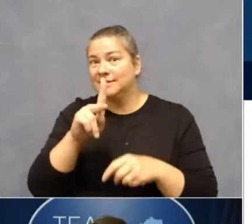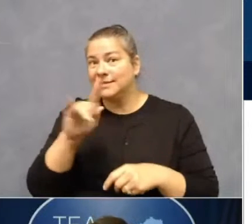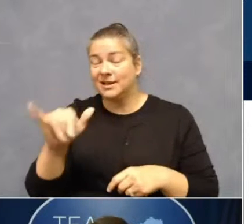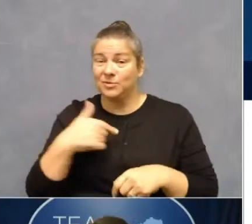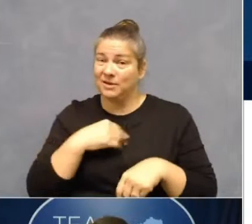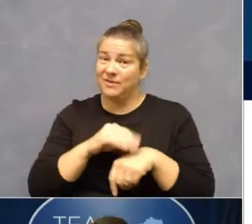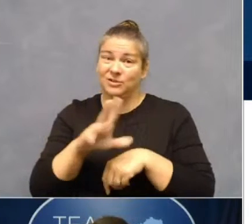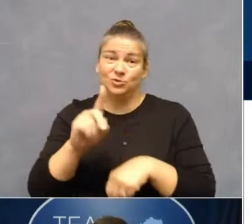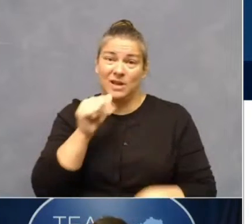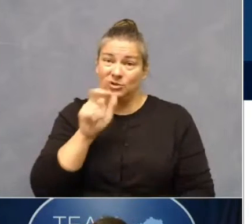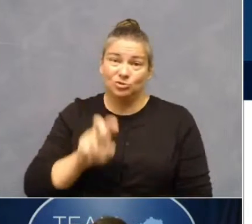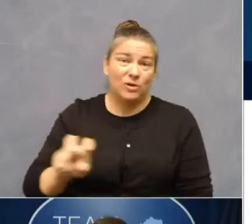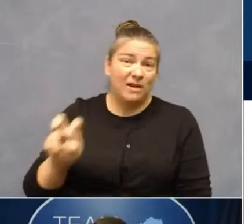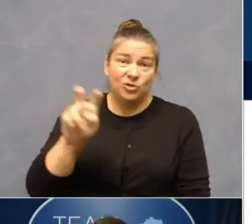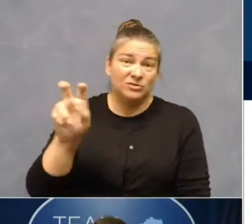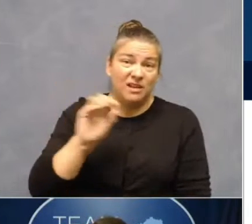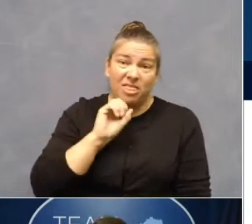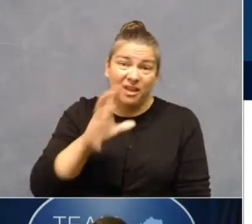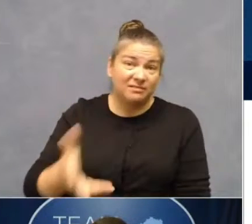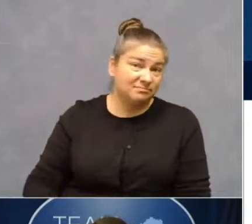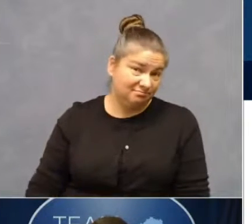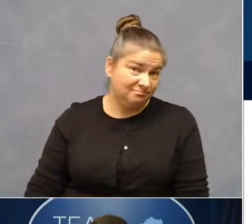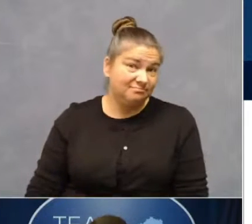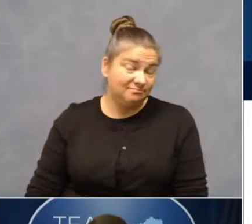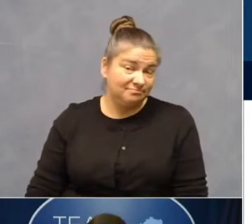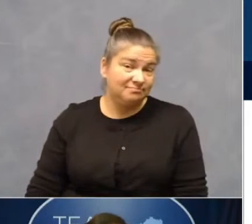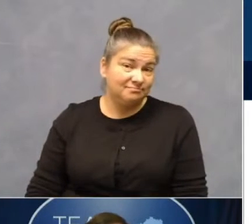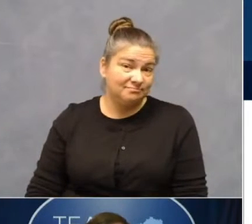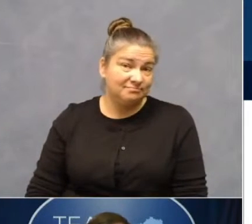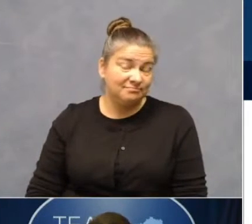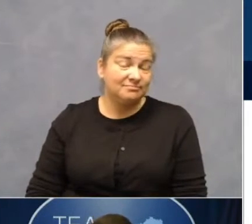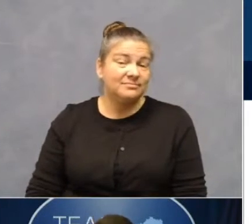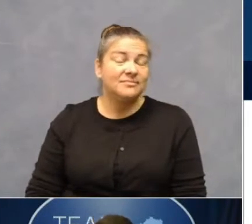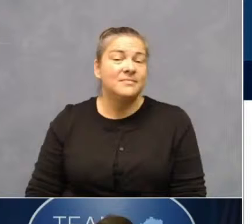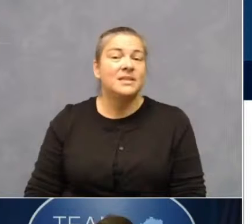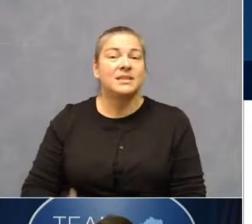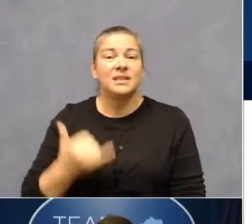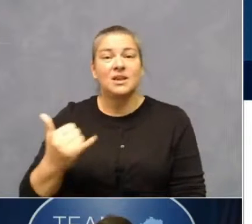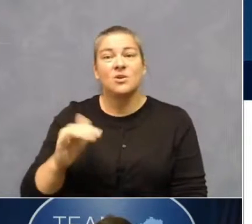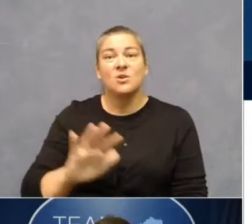travel at all. What we're seeing across the country,